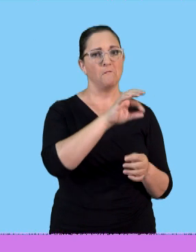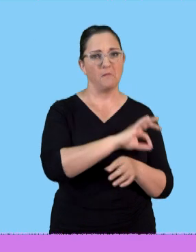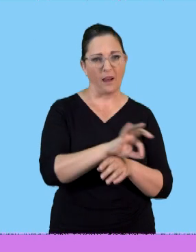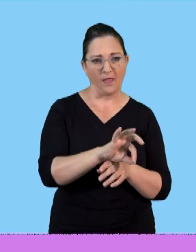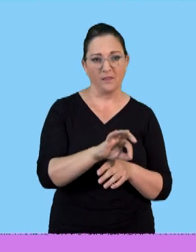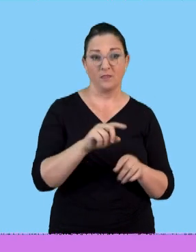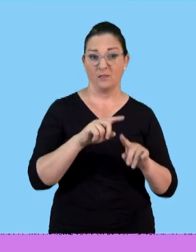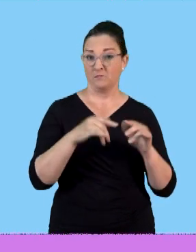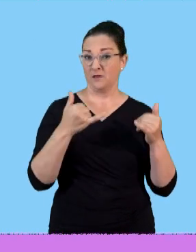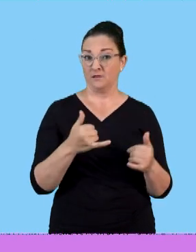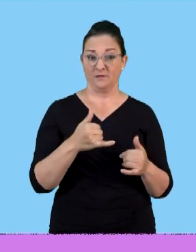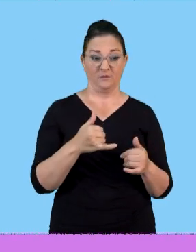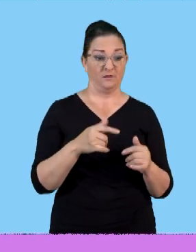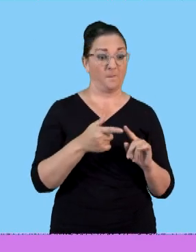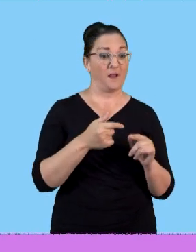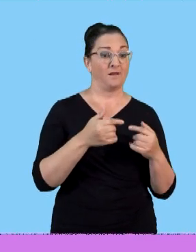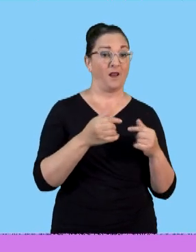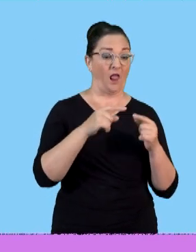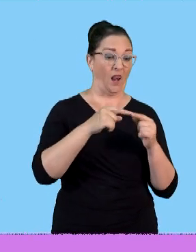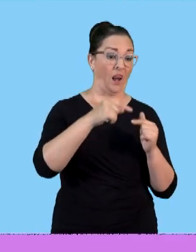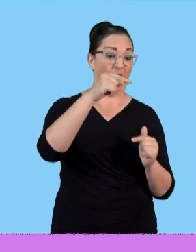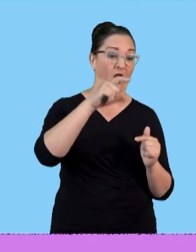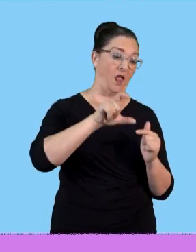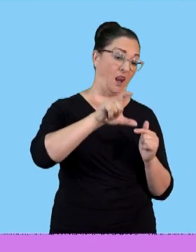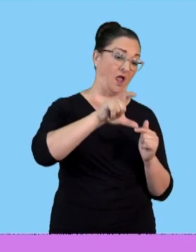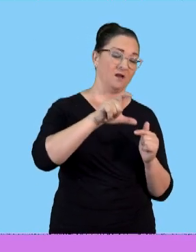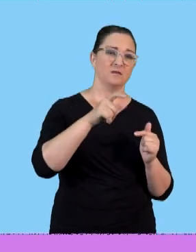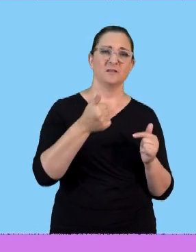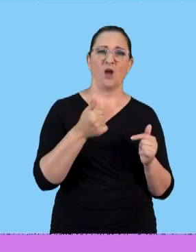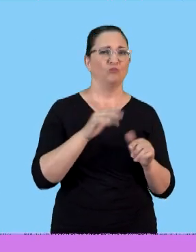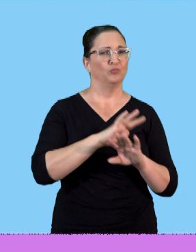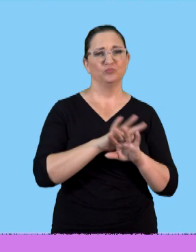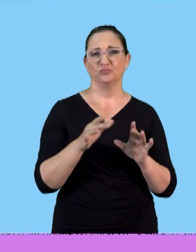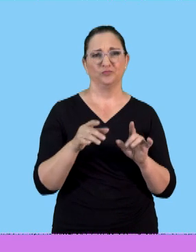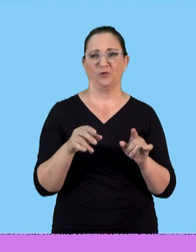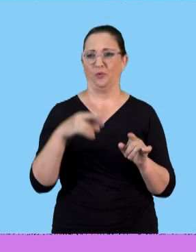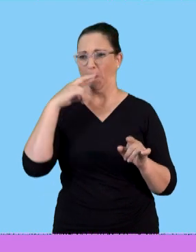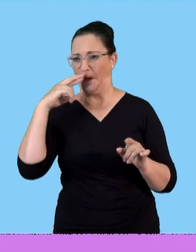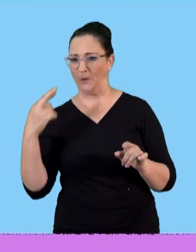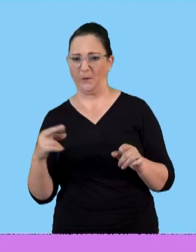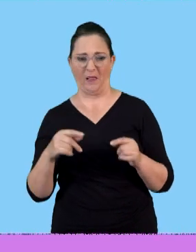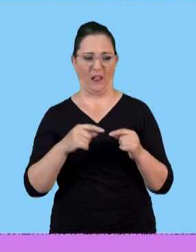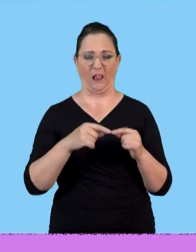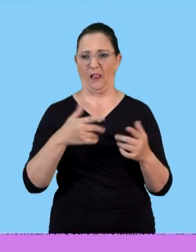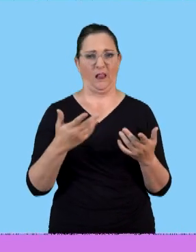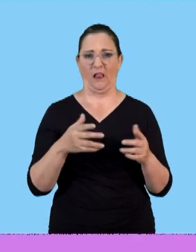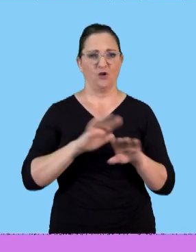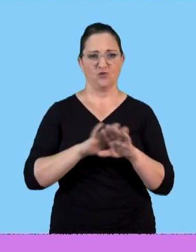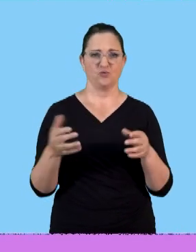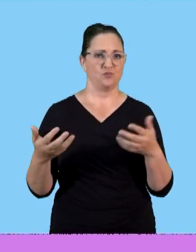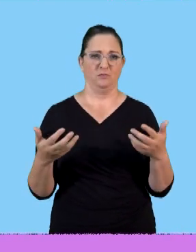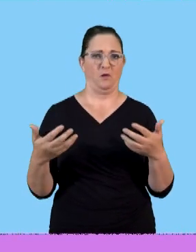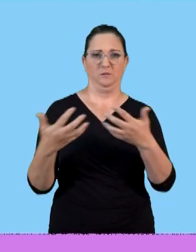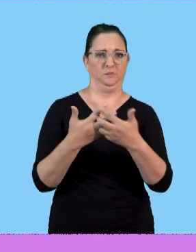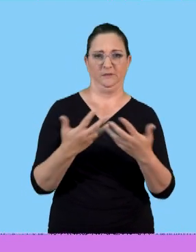And then also, there's no relationship between the length of the line joining any two places and the actual distance in real